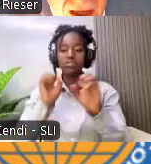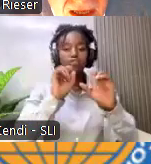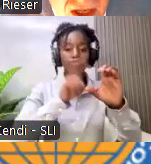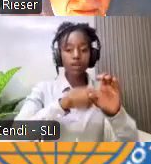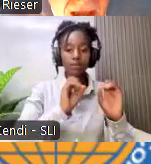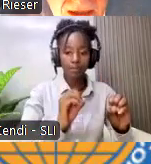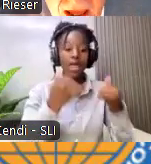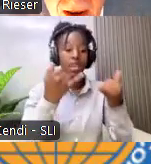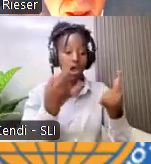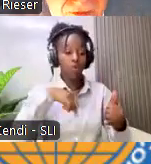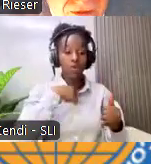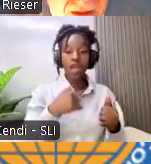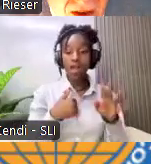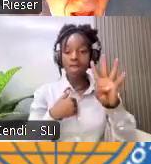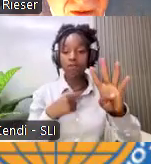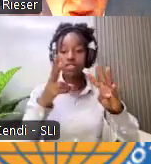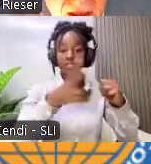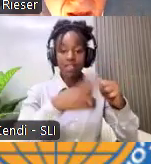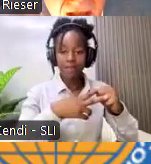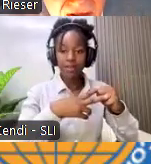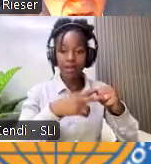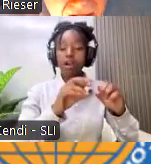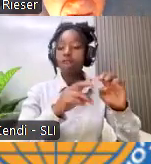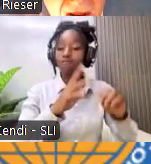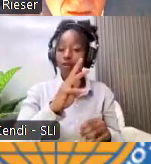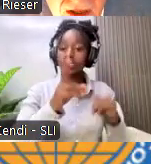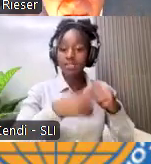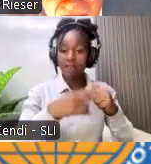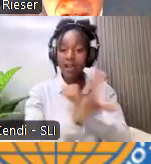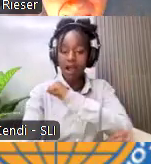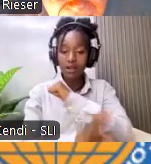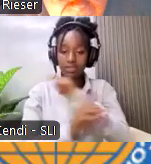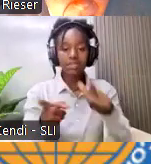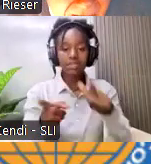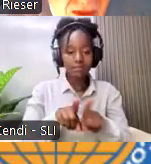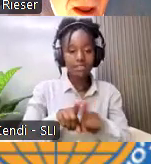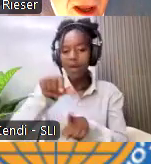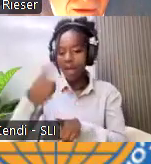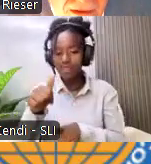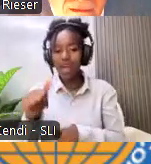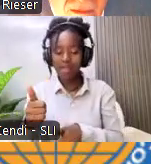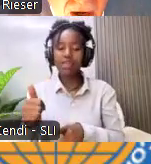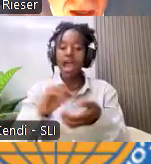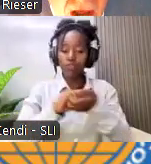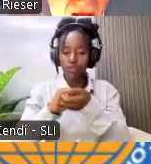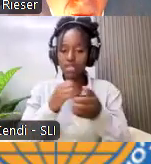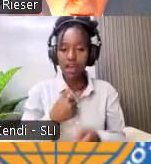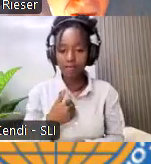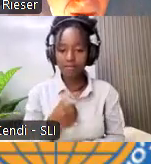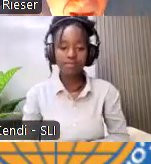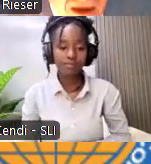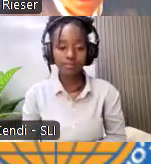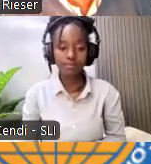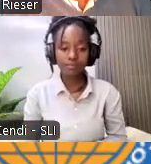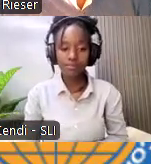umbrella organizations, plus about another 55 associates. But the associates have to be covering at least half or